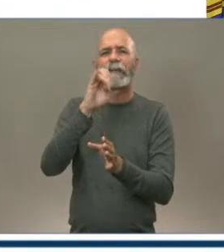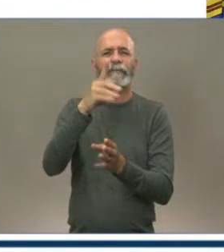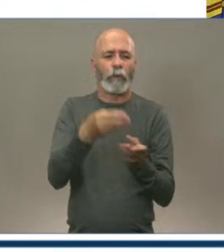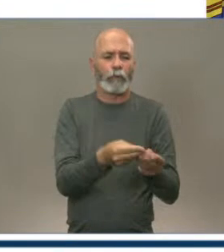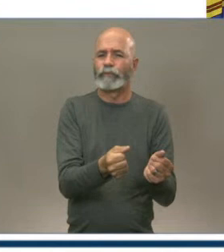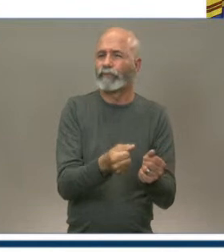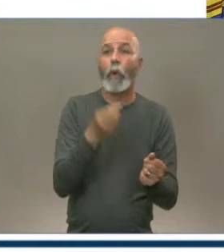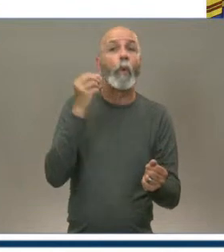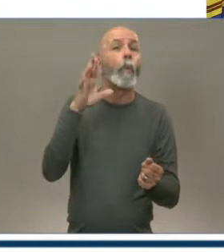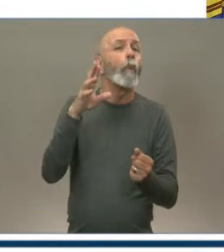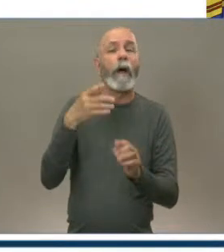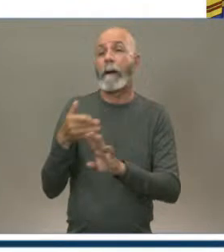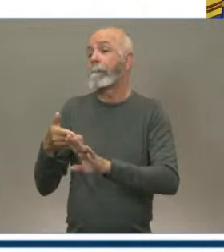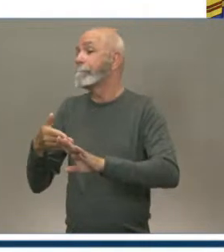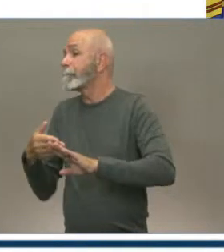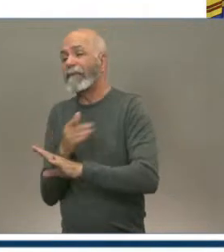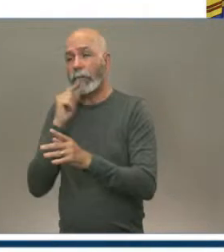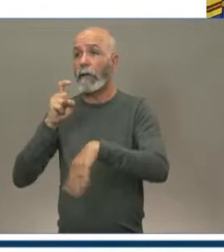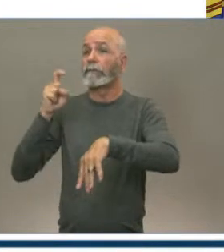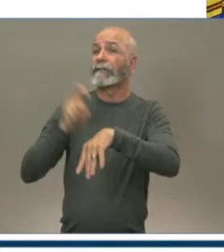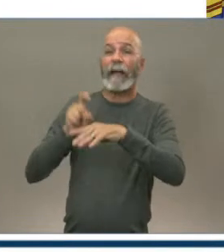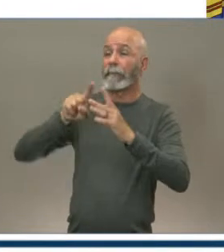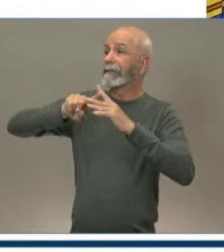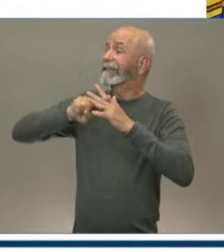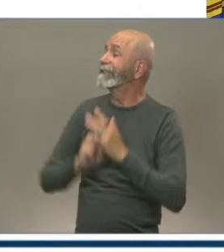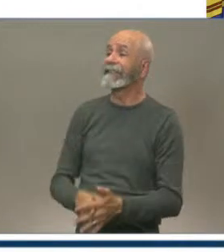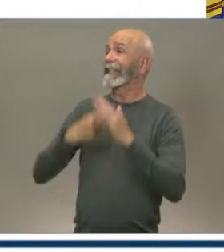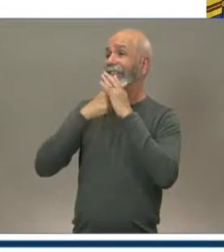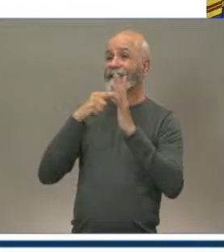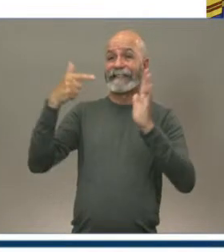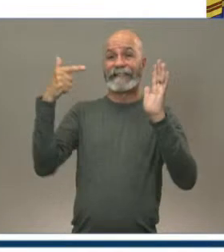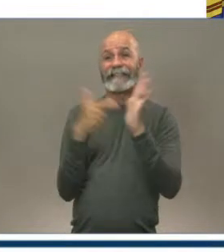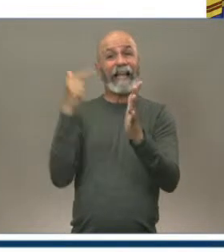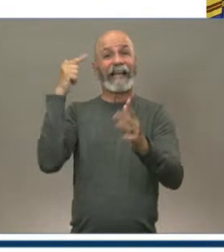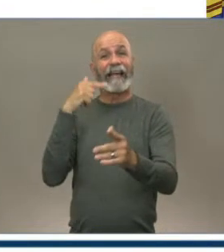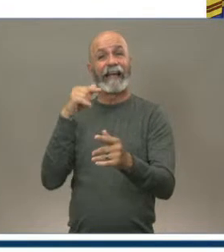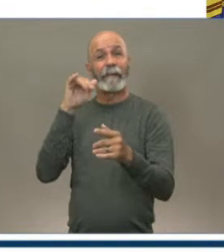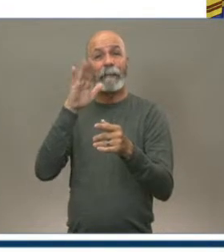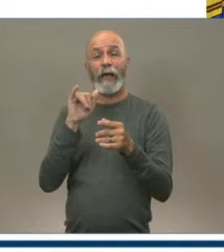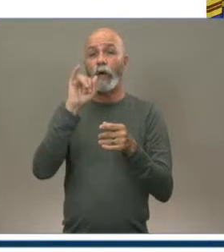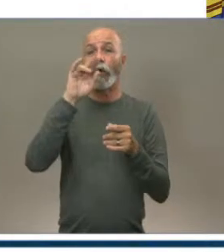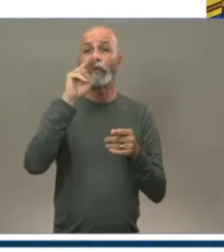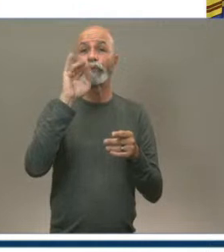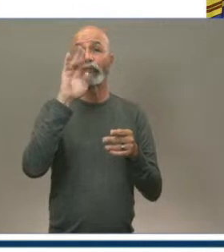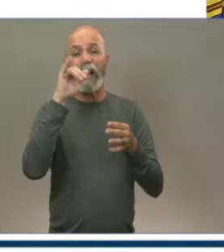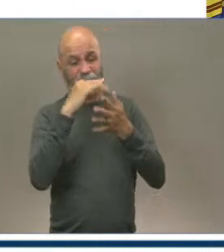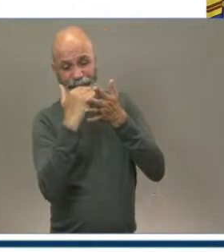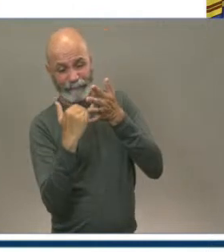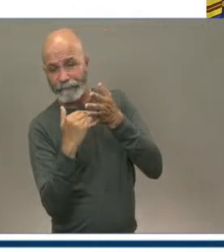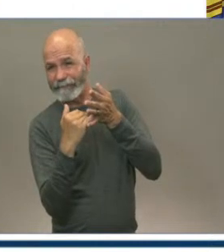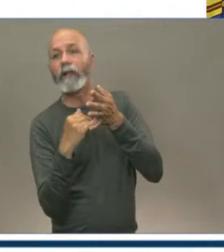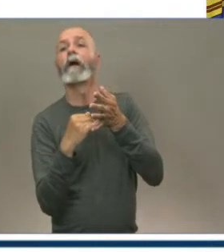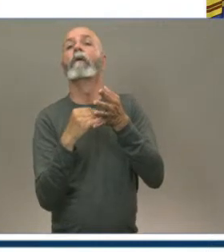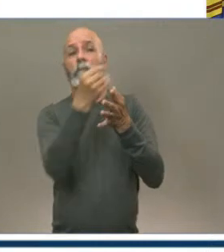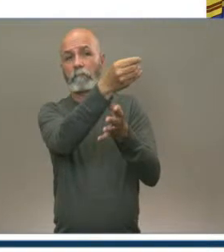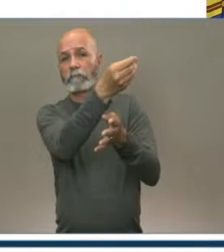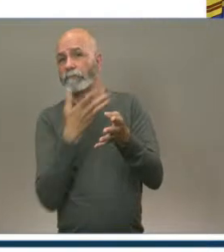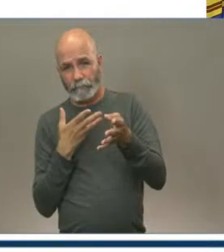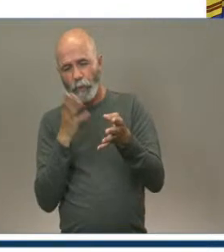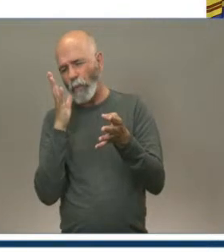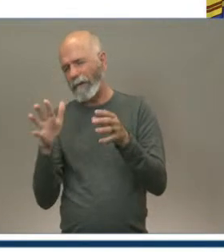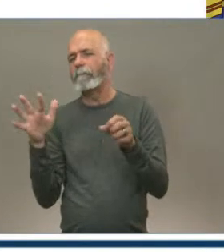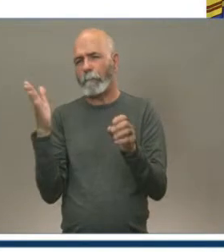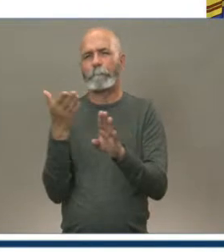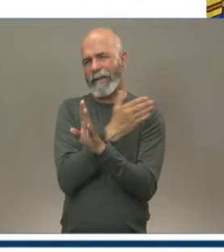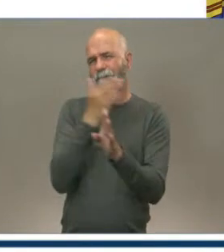dose of vaccine, which is starting in early July. So we'll get the information and make decisions before we need to start putting needles in